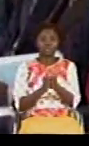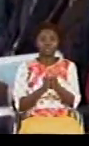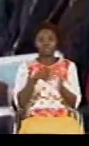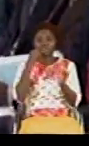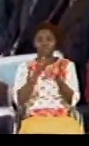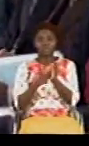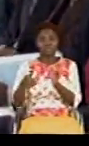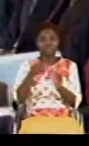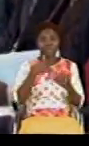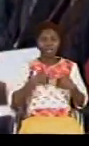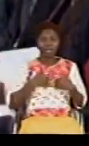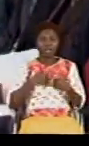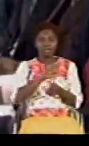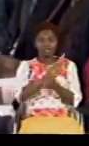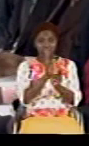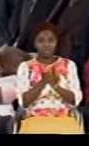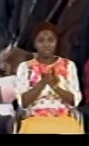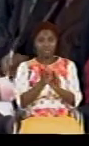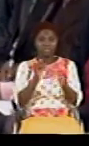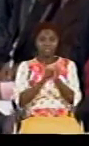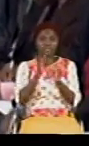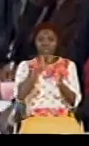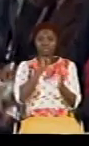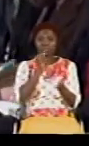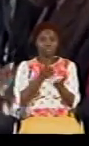That's no true repentance. We're looking at